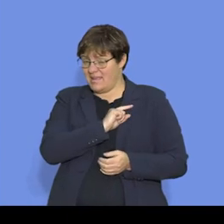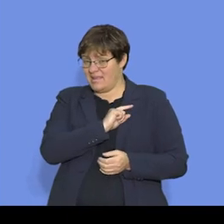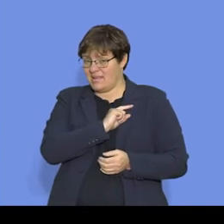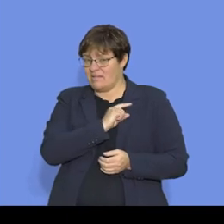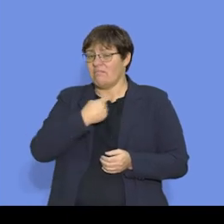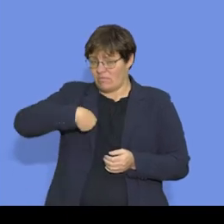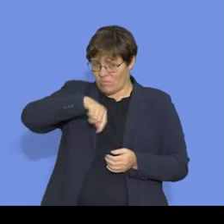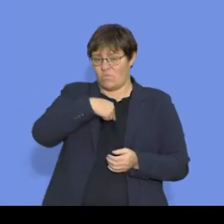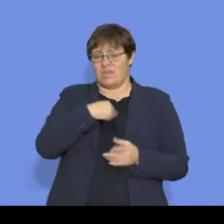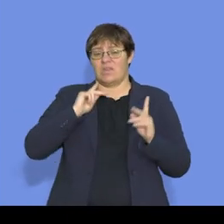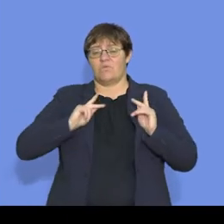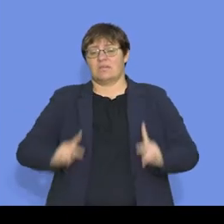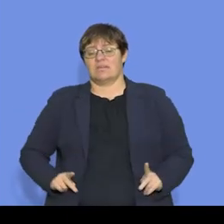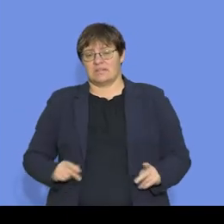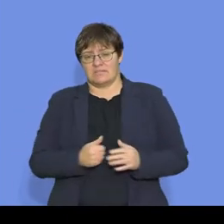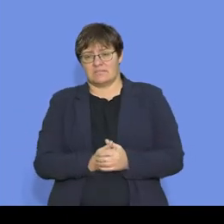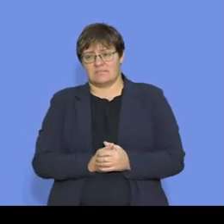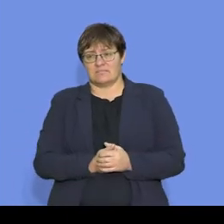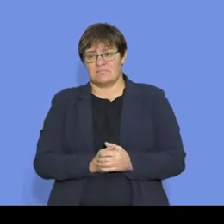And that is because of